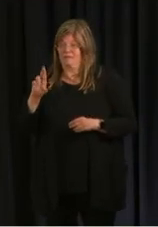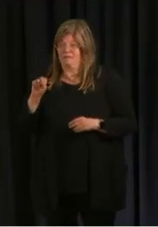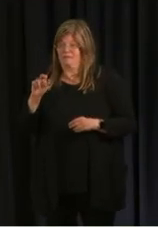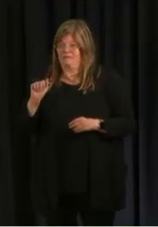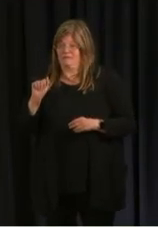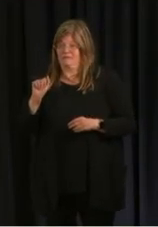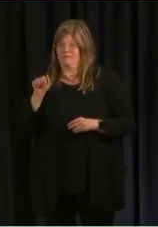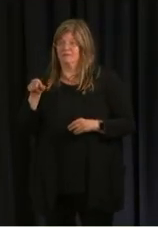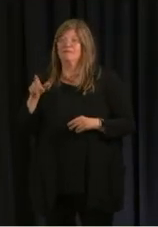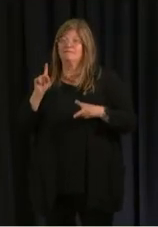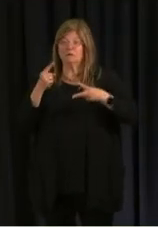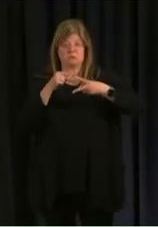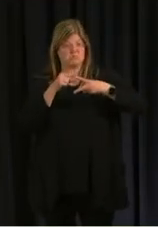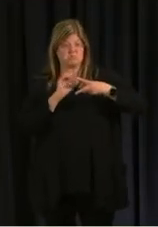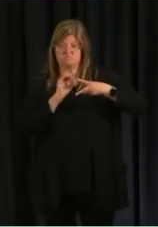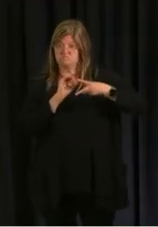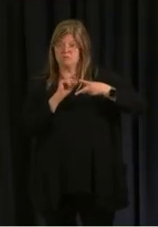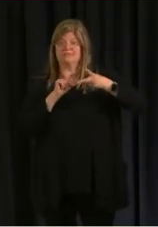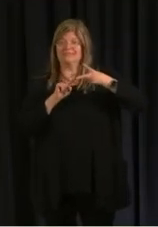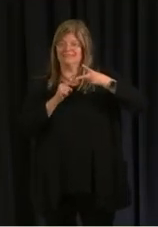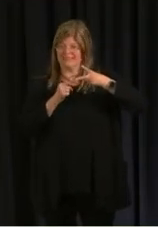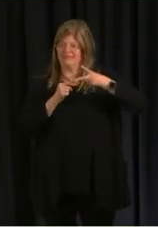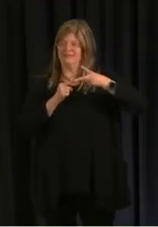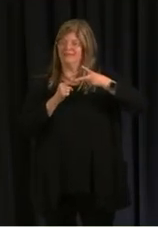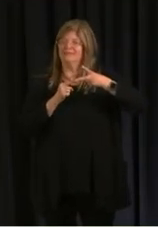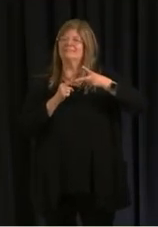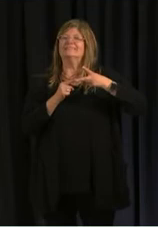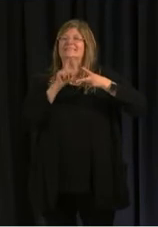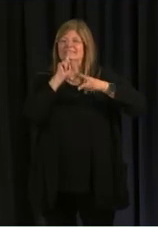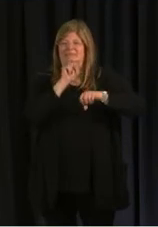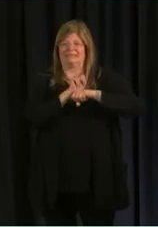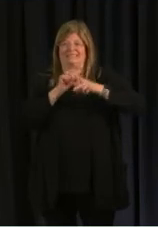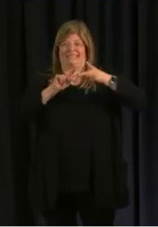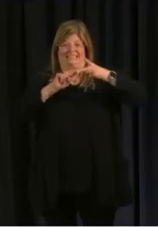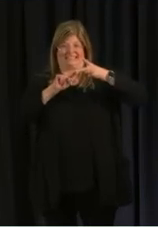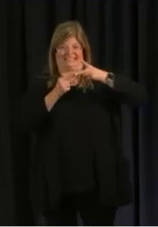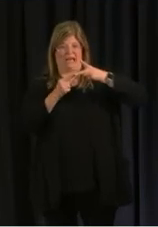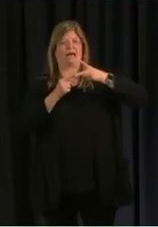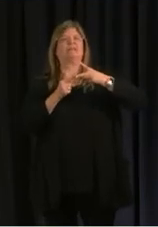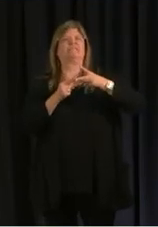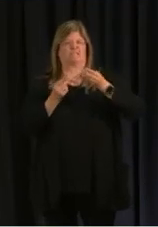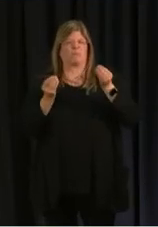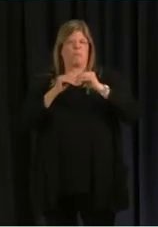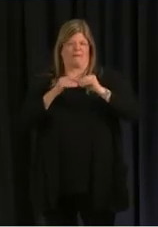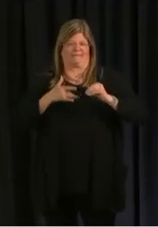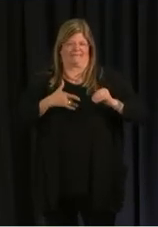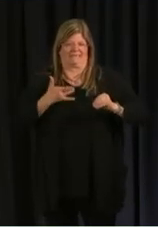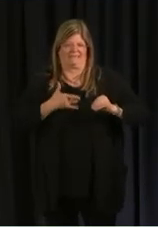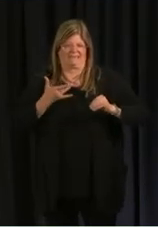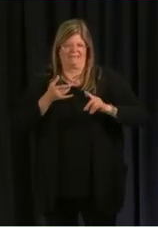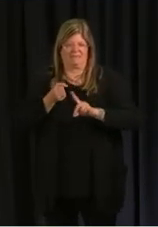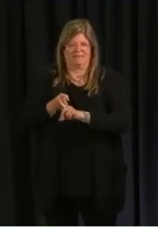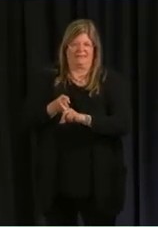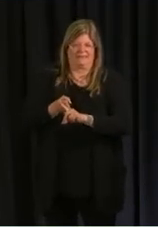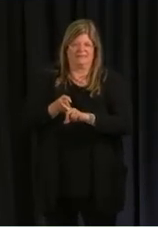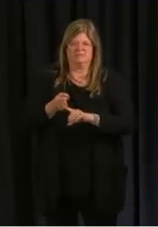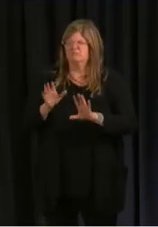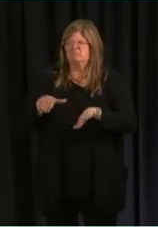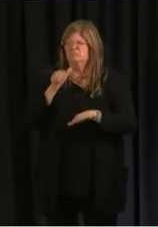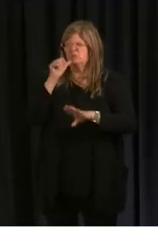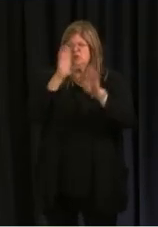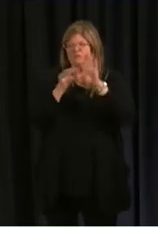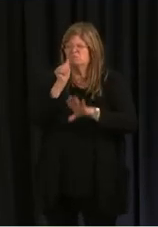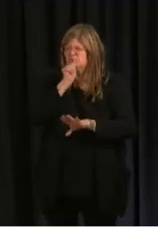quite well after the first dose, it's likely that might happen again after the second dose. But no worries, it only lasts possibly a day or